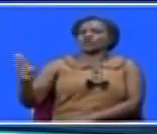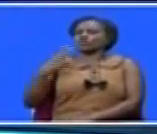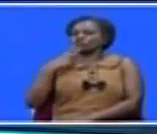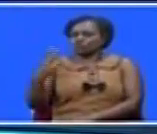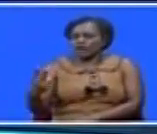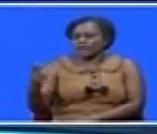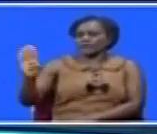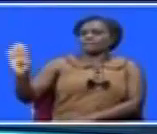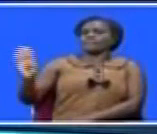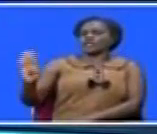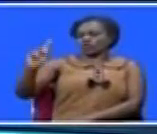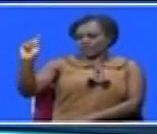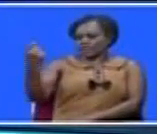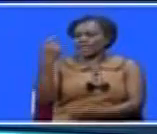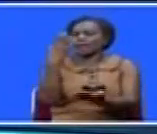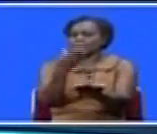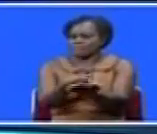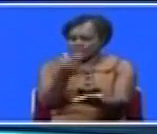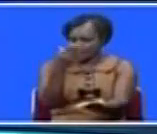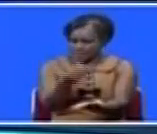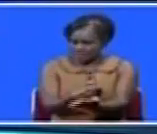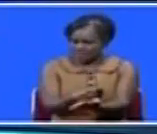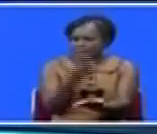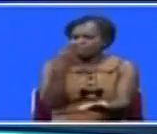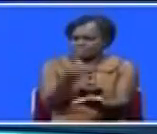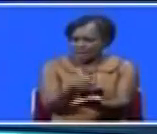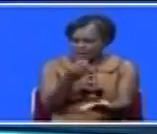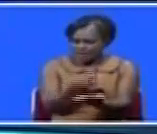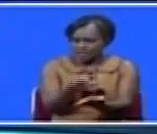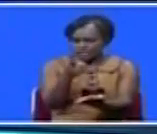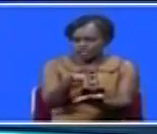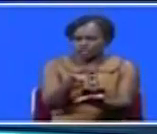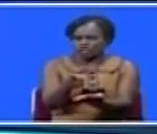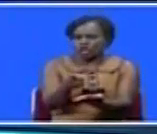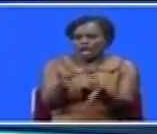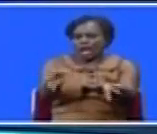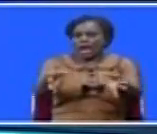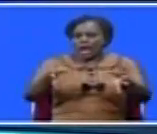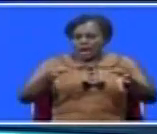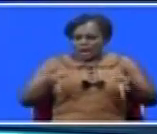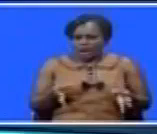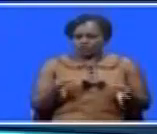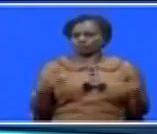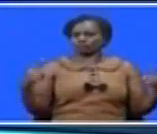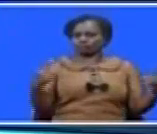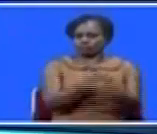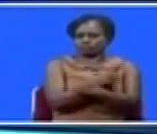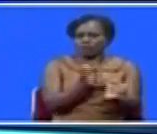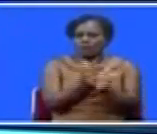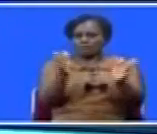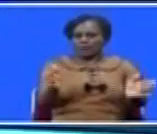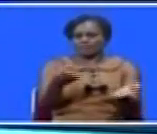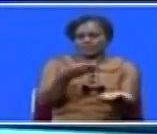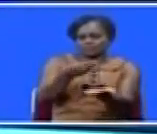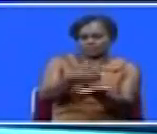200 billion Kenya shillings. That money was put in an offshore account contrary to the Public